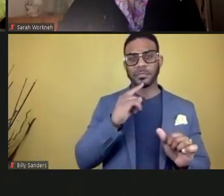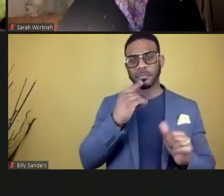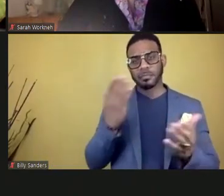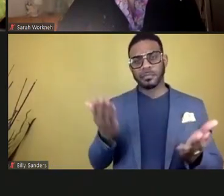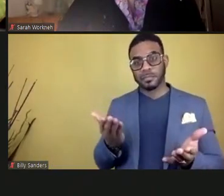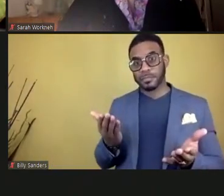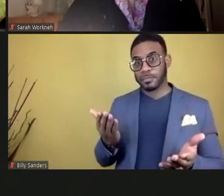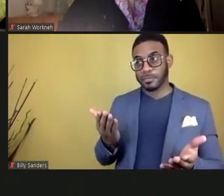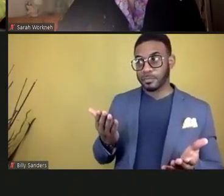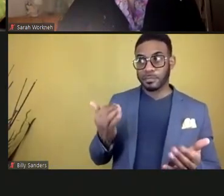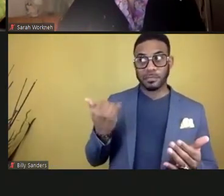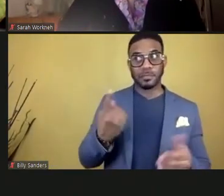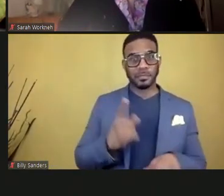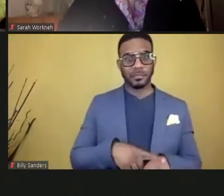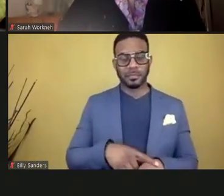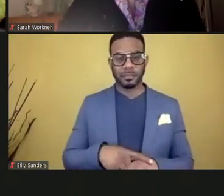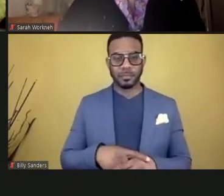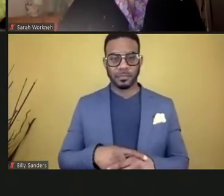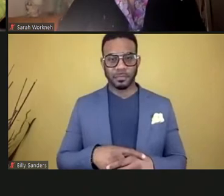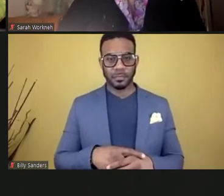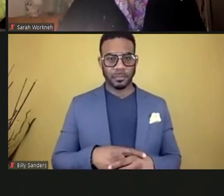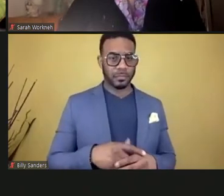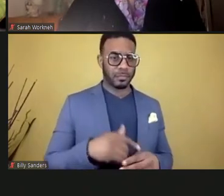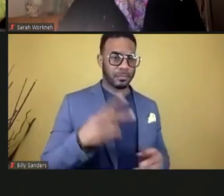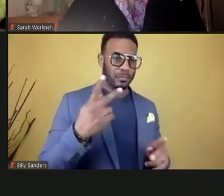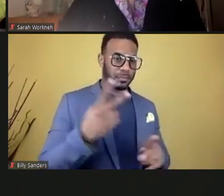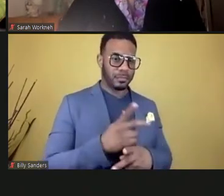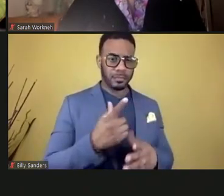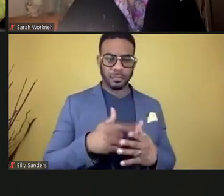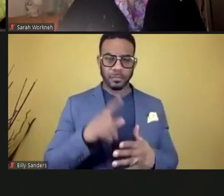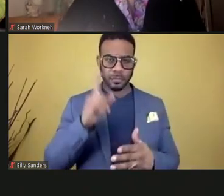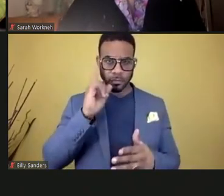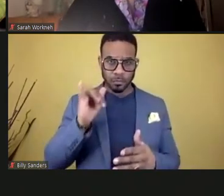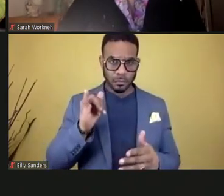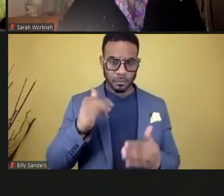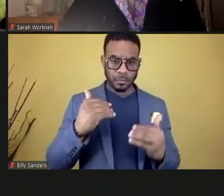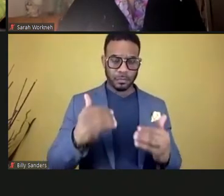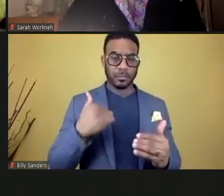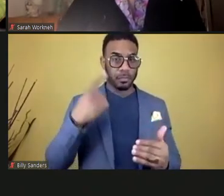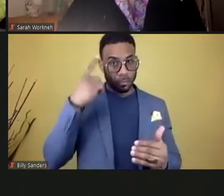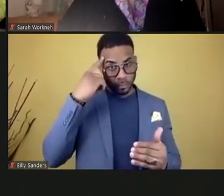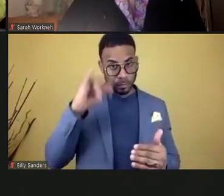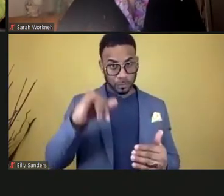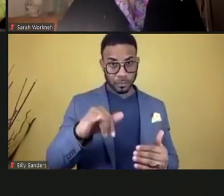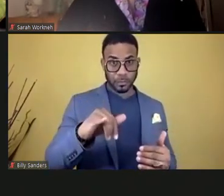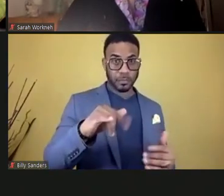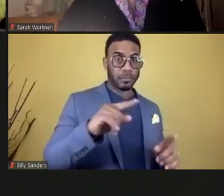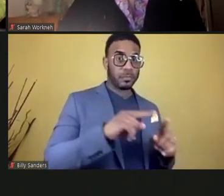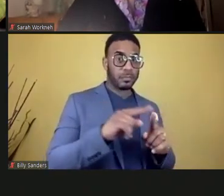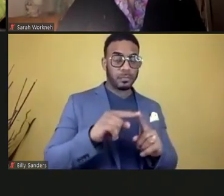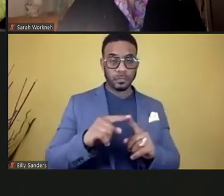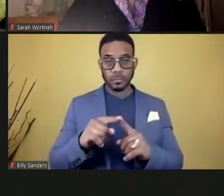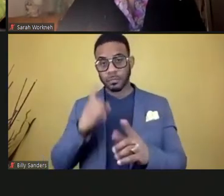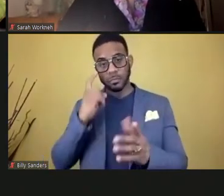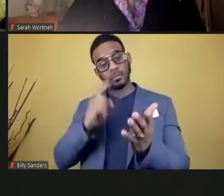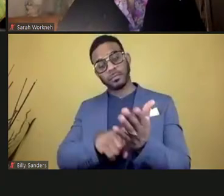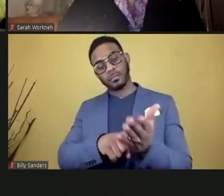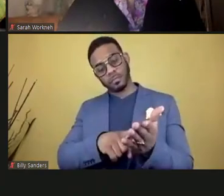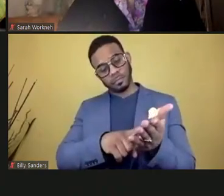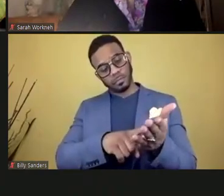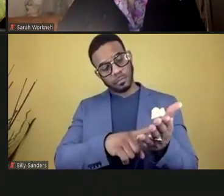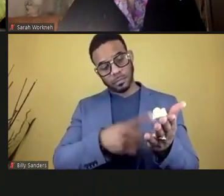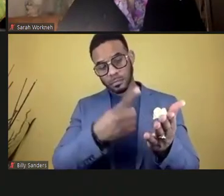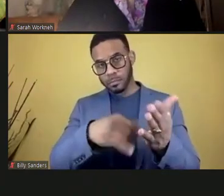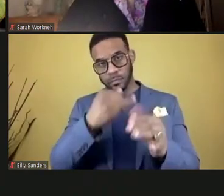present all of the time, and figure out what that looks like moving forward. I think that also, you know, noticing